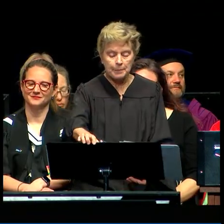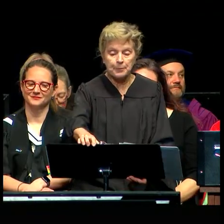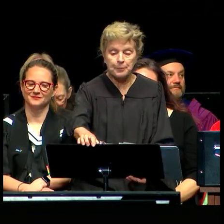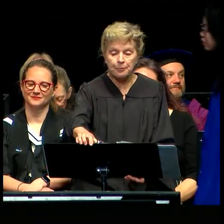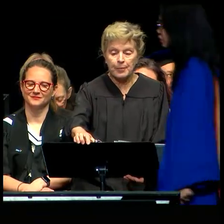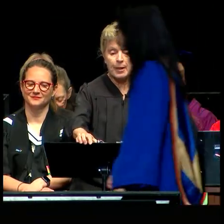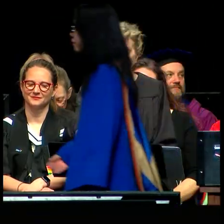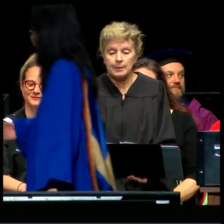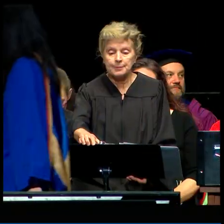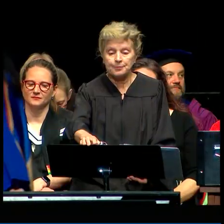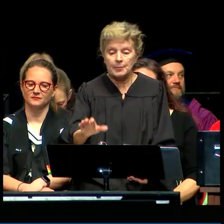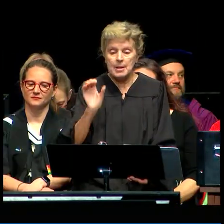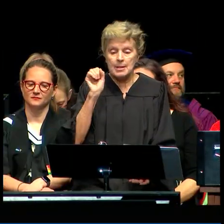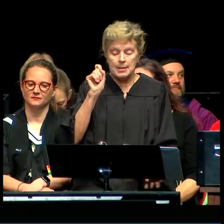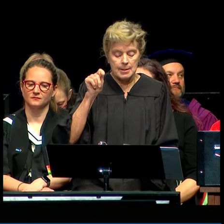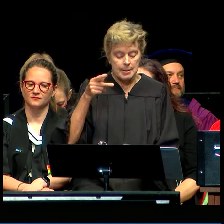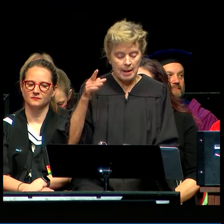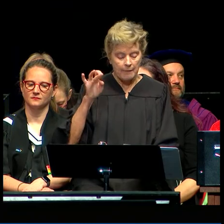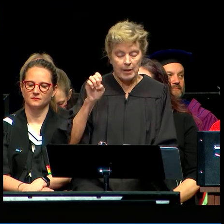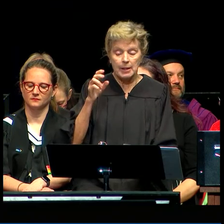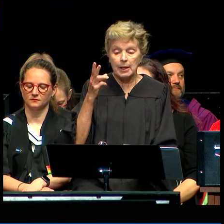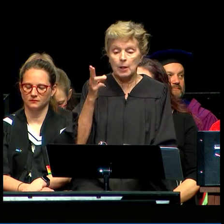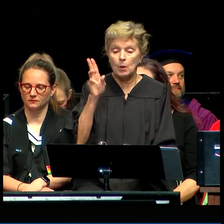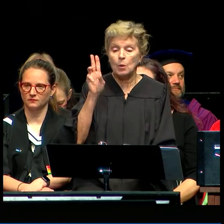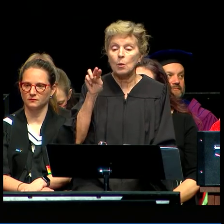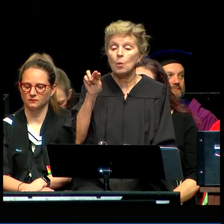Stephanie Nguyen, with distinction.